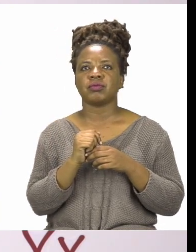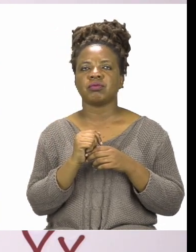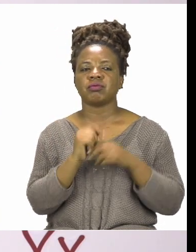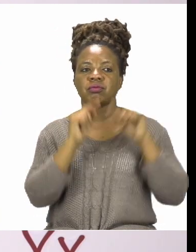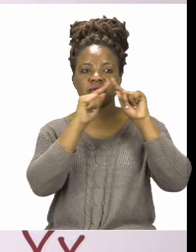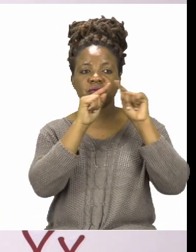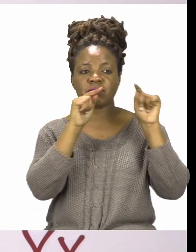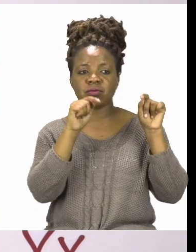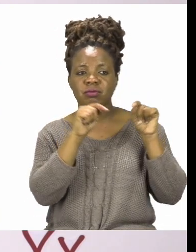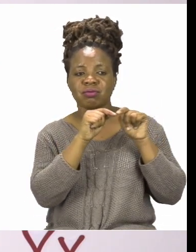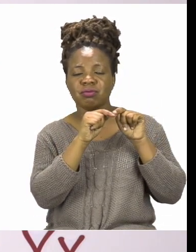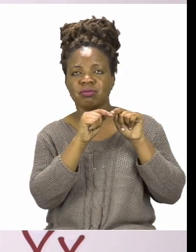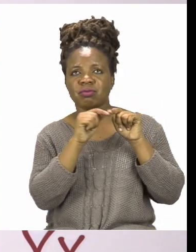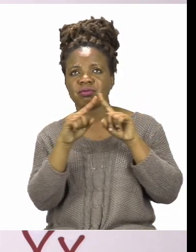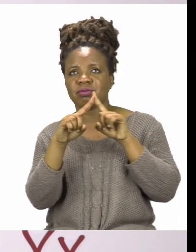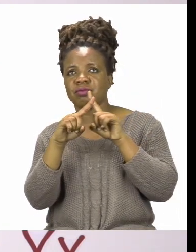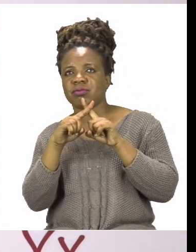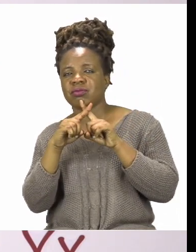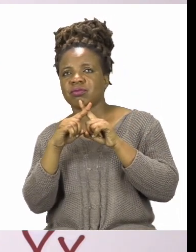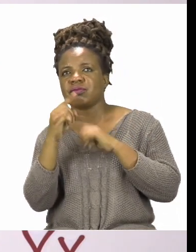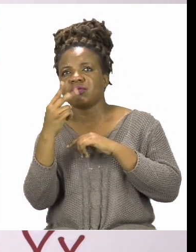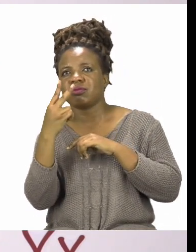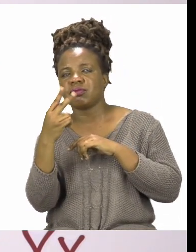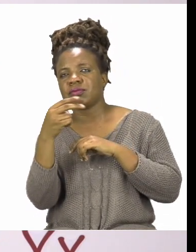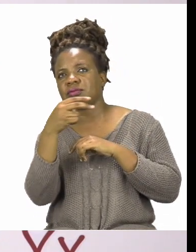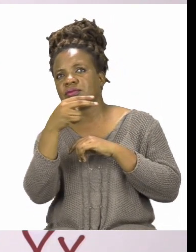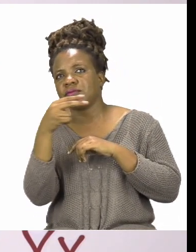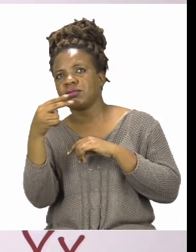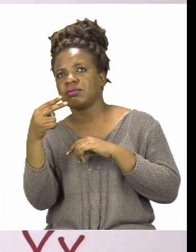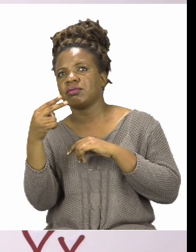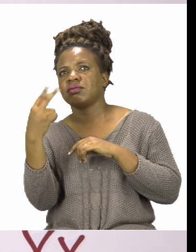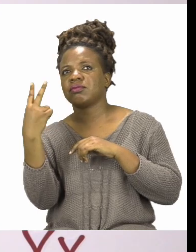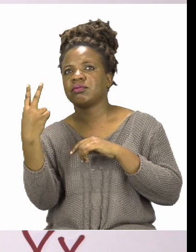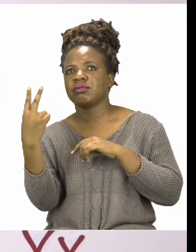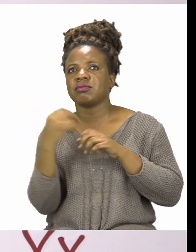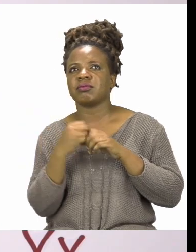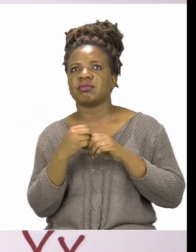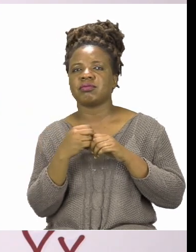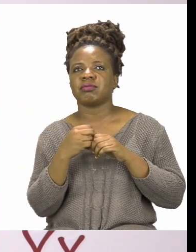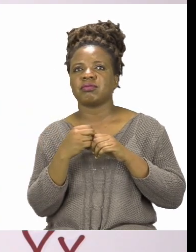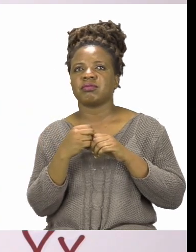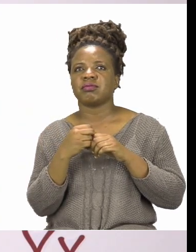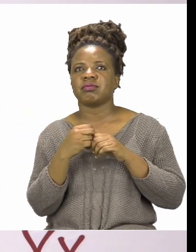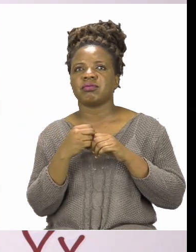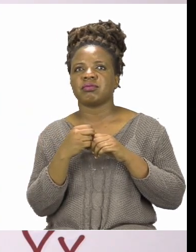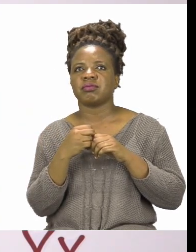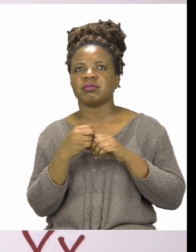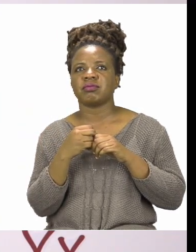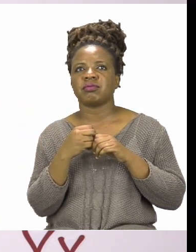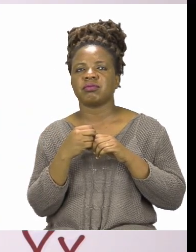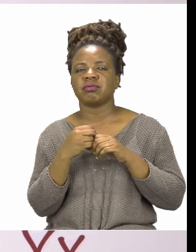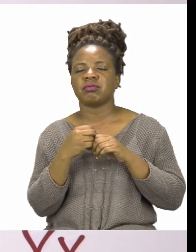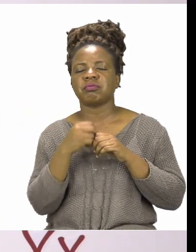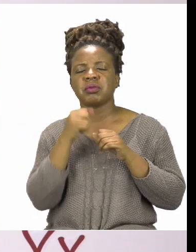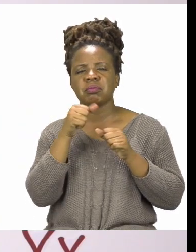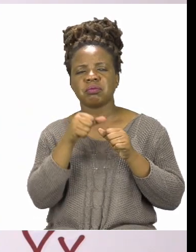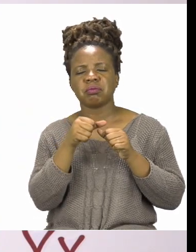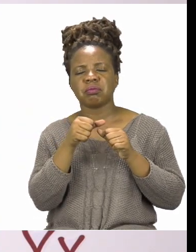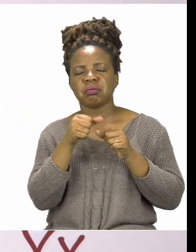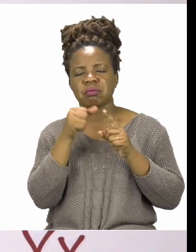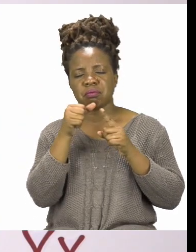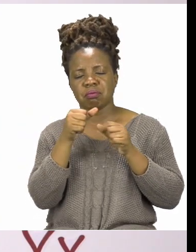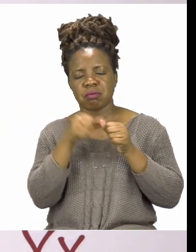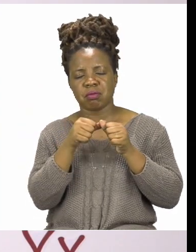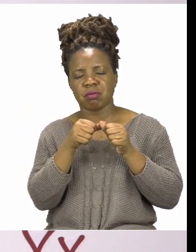2. Now, remember we say sets of. Sets of.